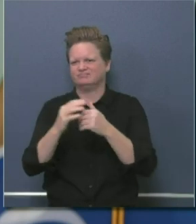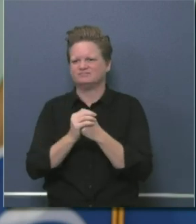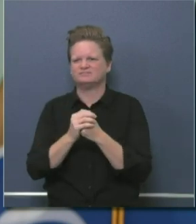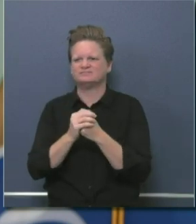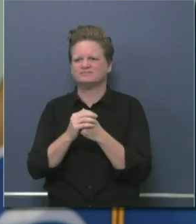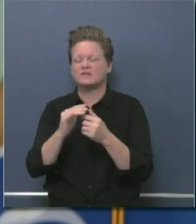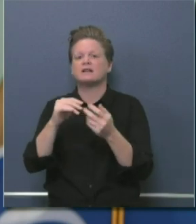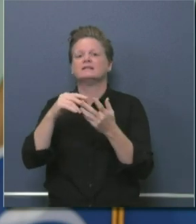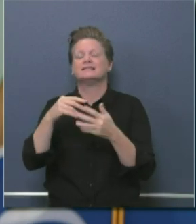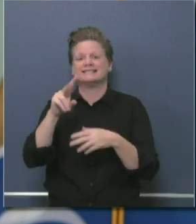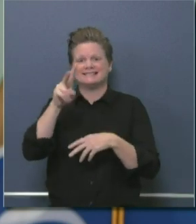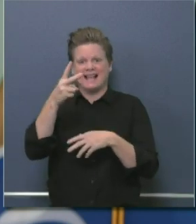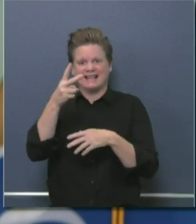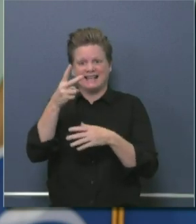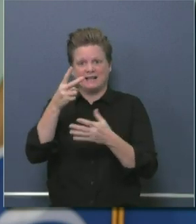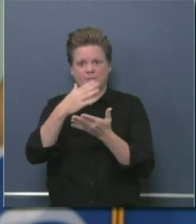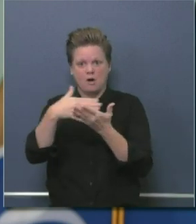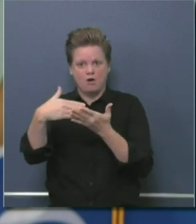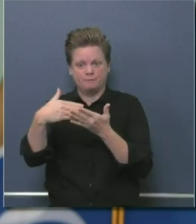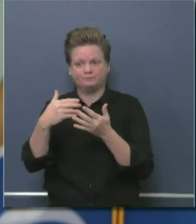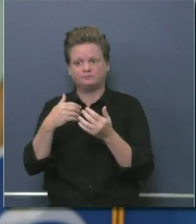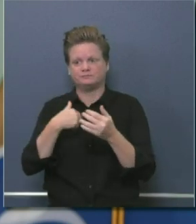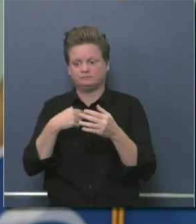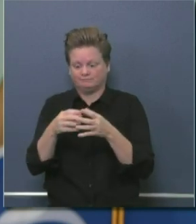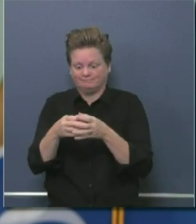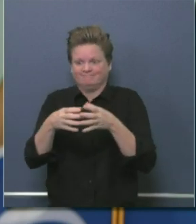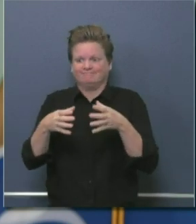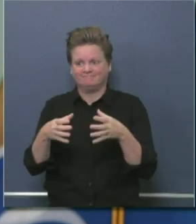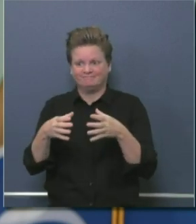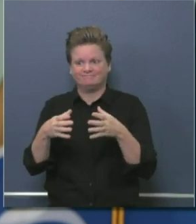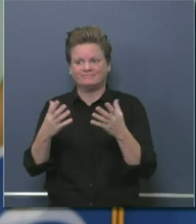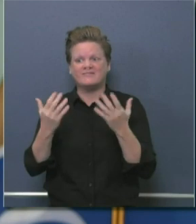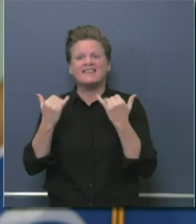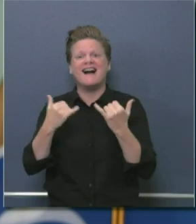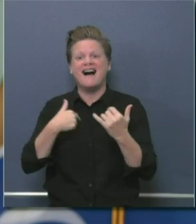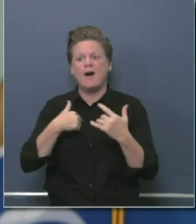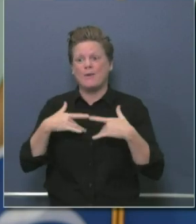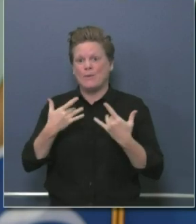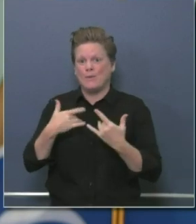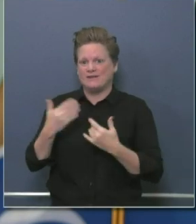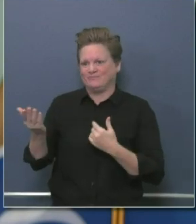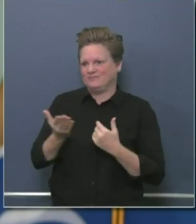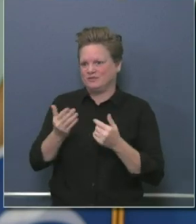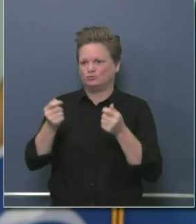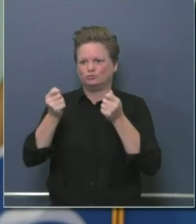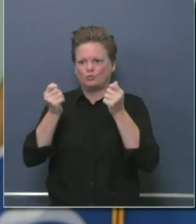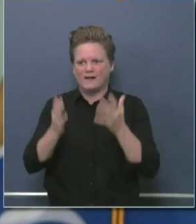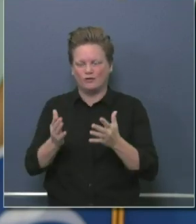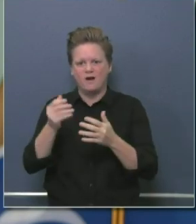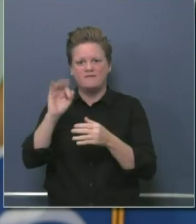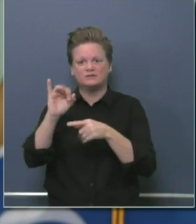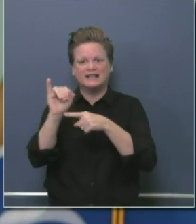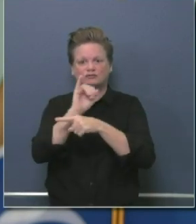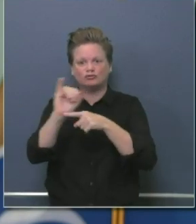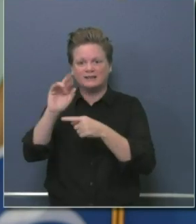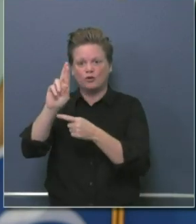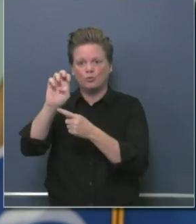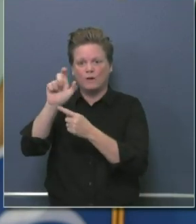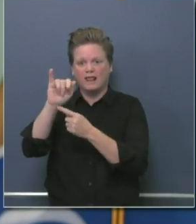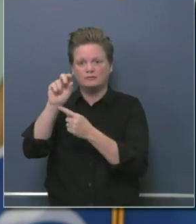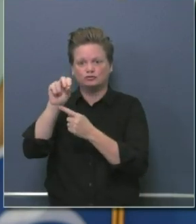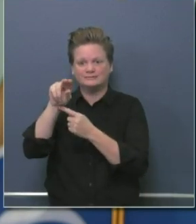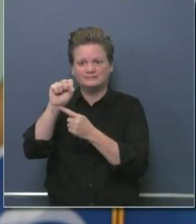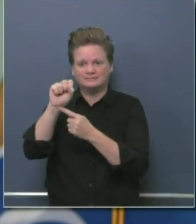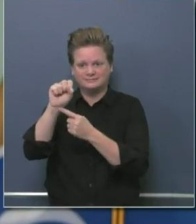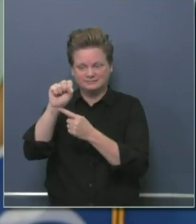I'm pleased that we have our Director of Department of Industrial Relations, Victoria's here today to talk a little bit more about this